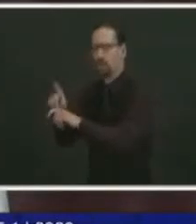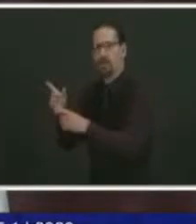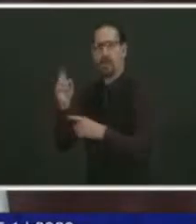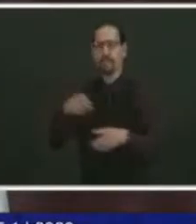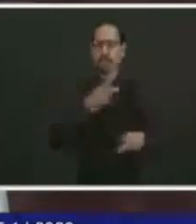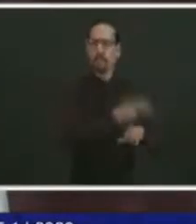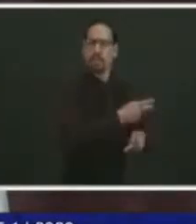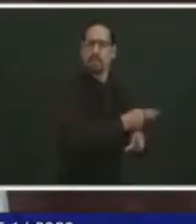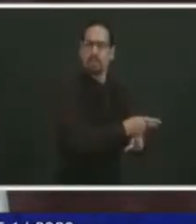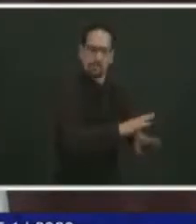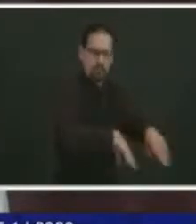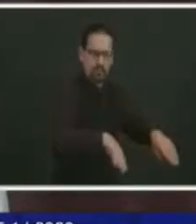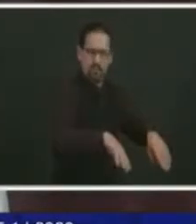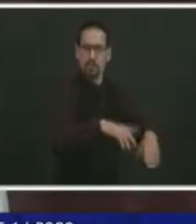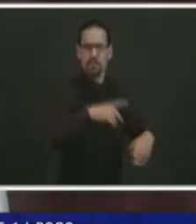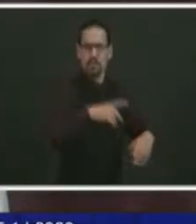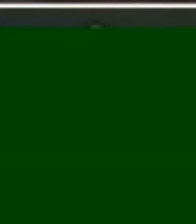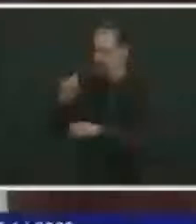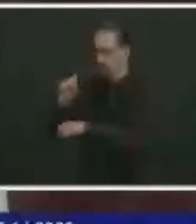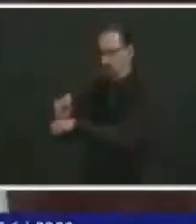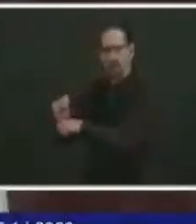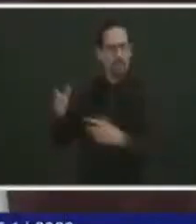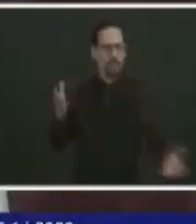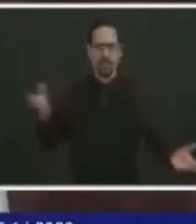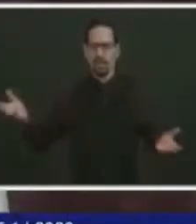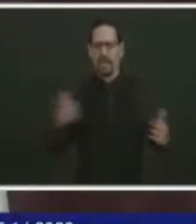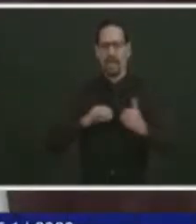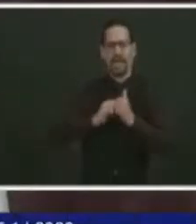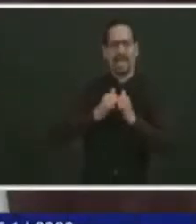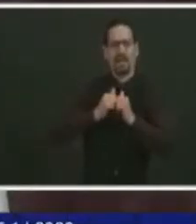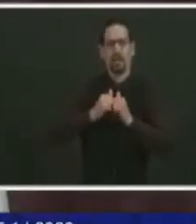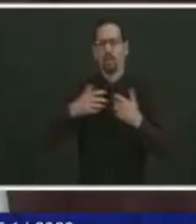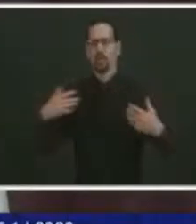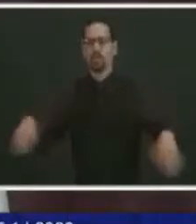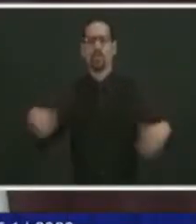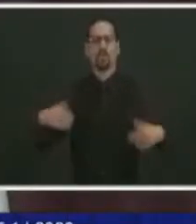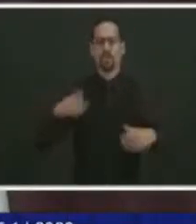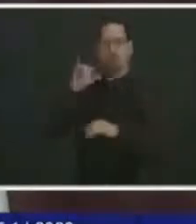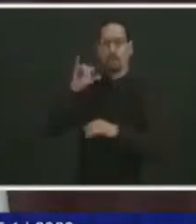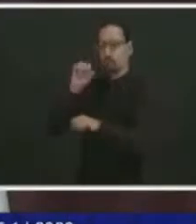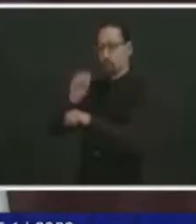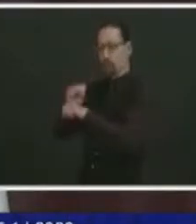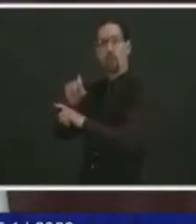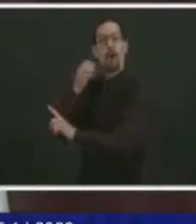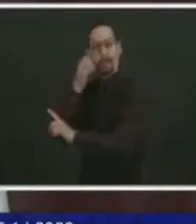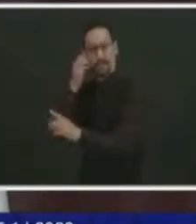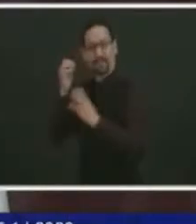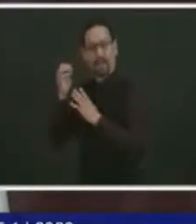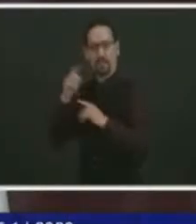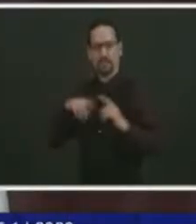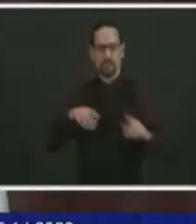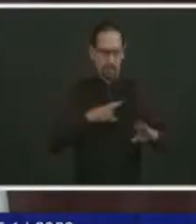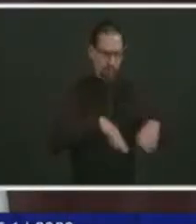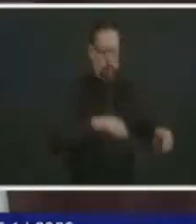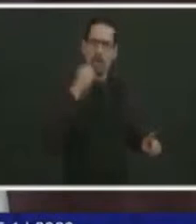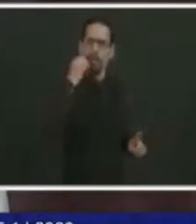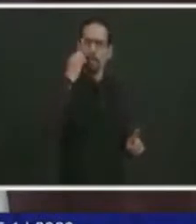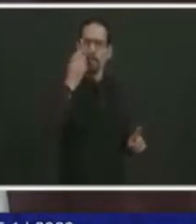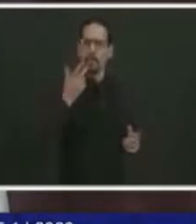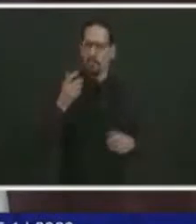can't go into the office if you don't have someone to take care of your child. We worried, of course, that the caretakers of children may be